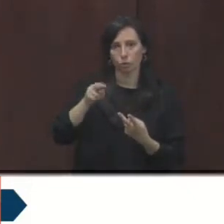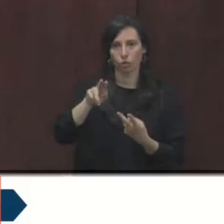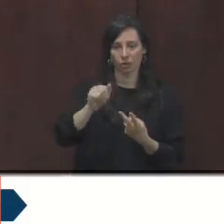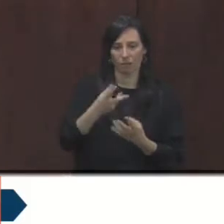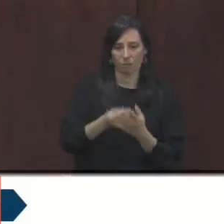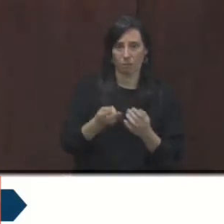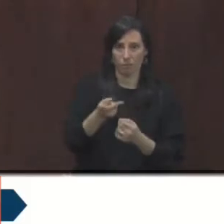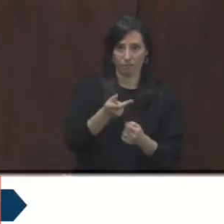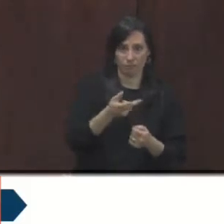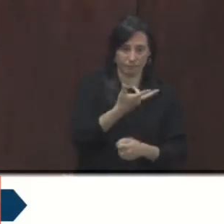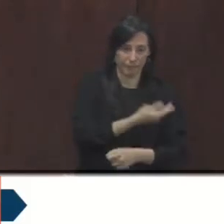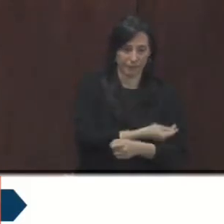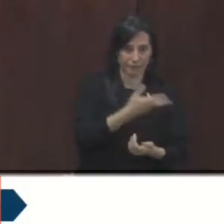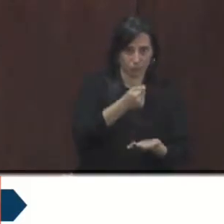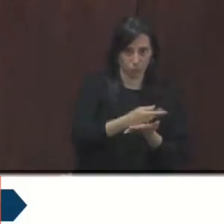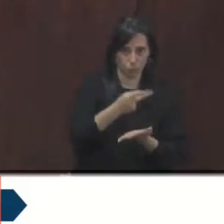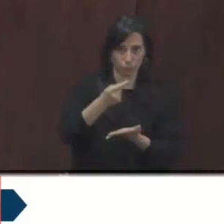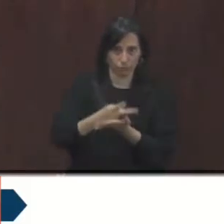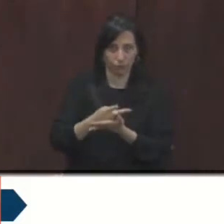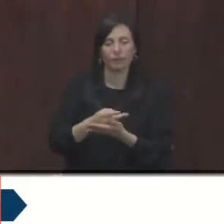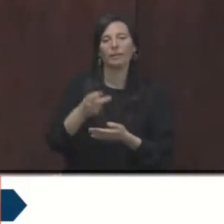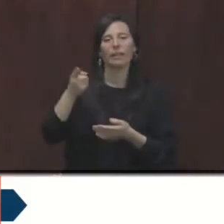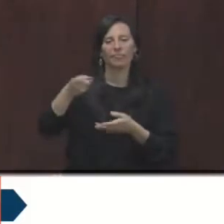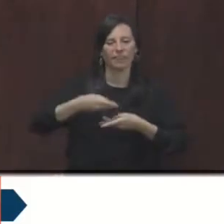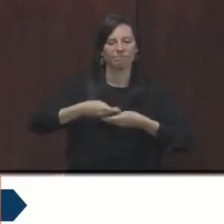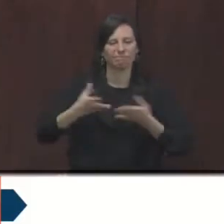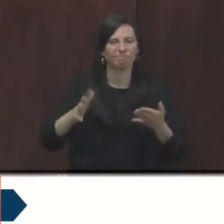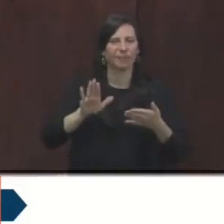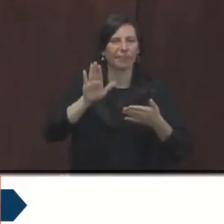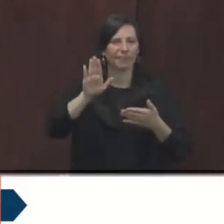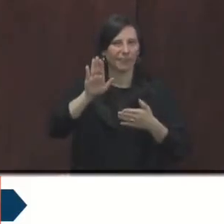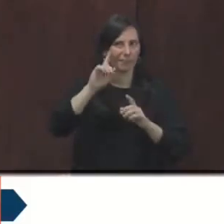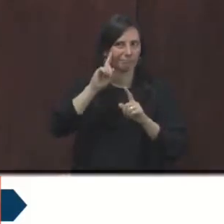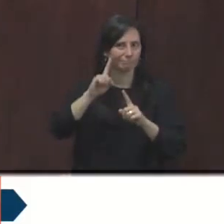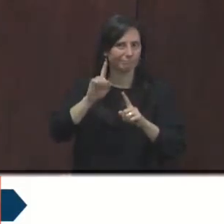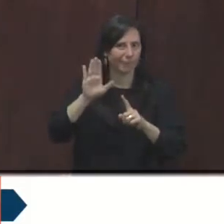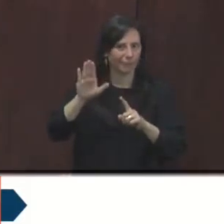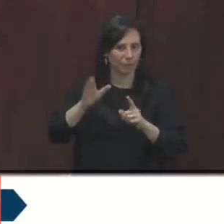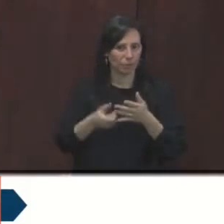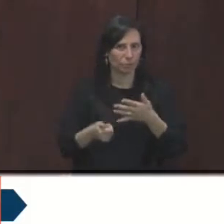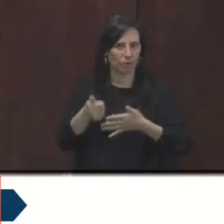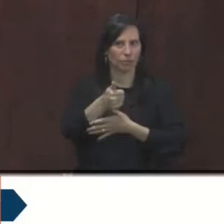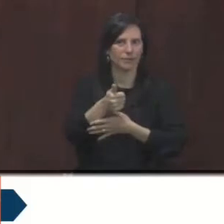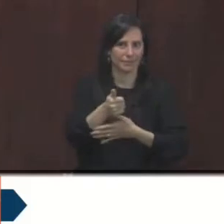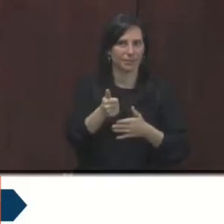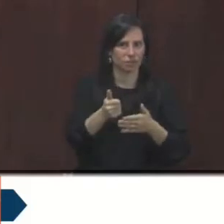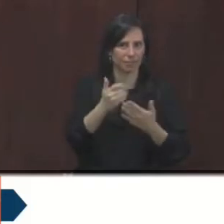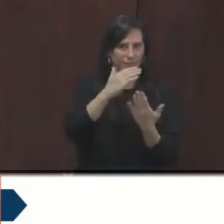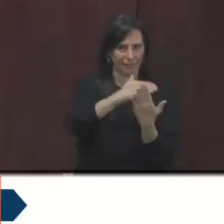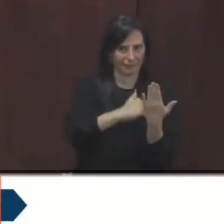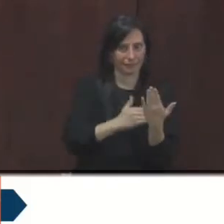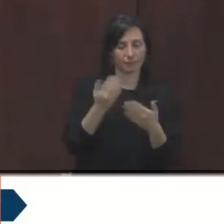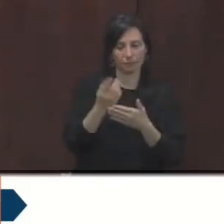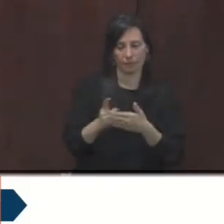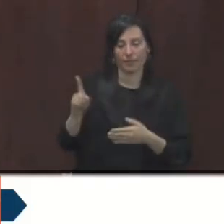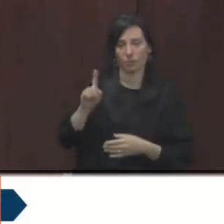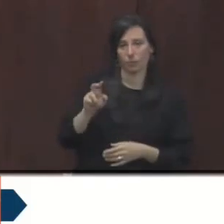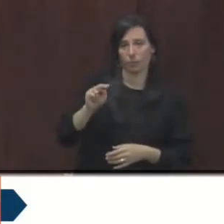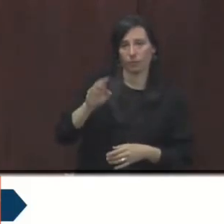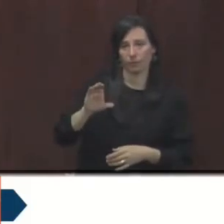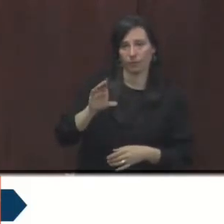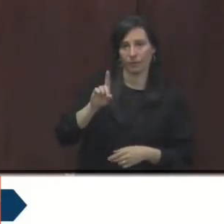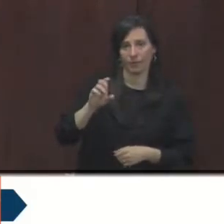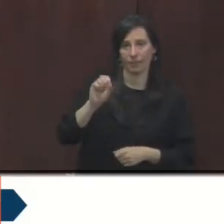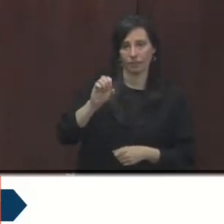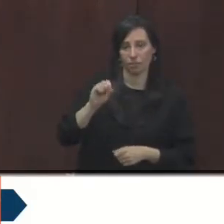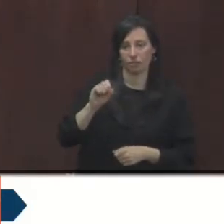their recommendations for vaccine prioritization. And just last week, North Carolina Department of Health and Human Services has